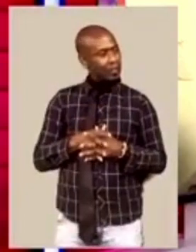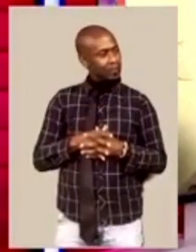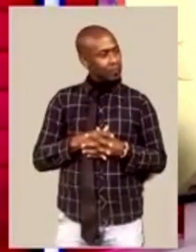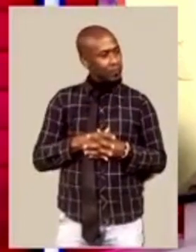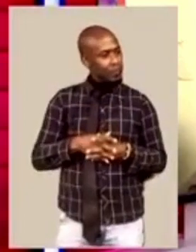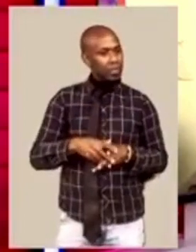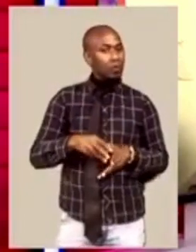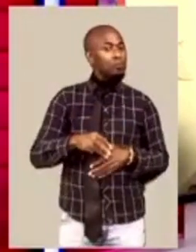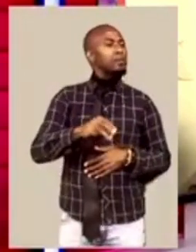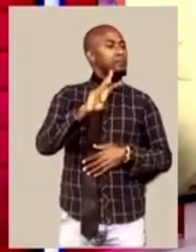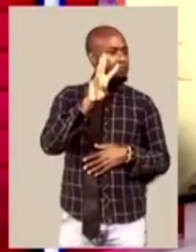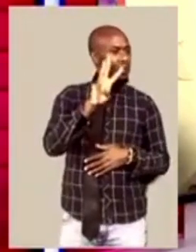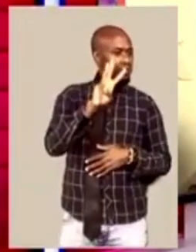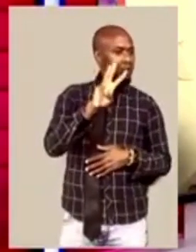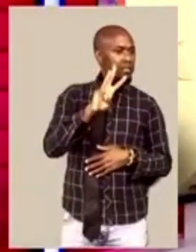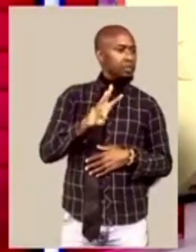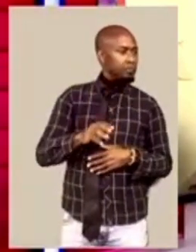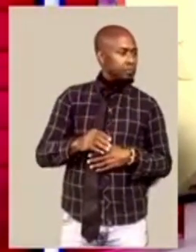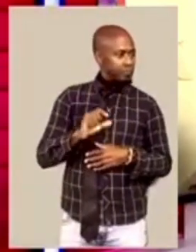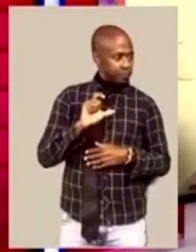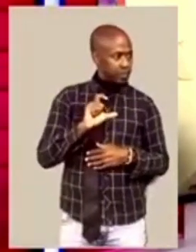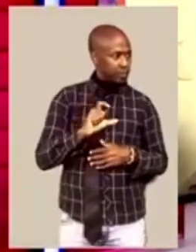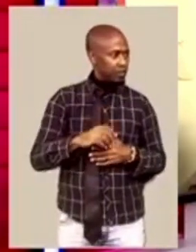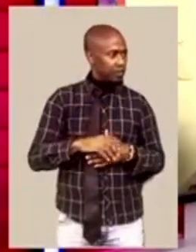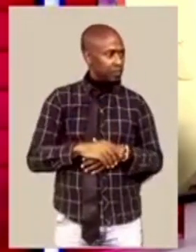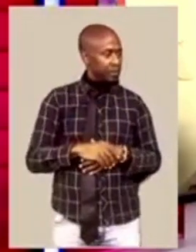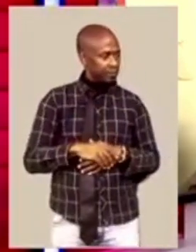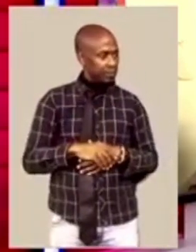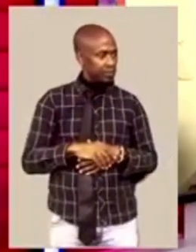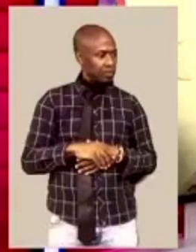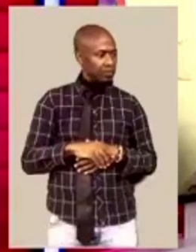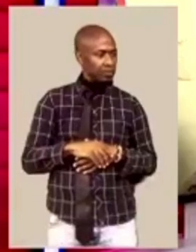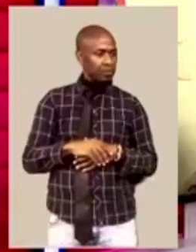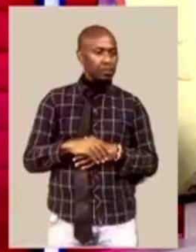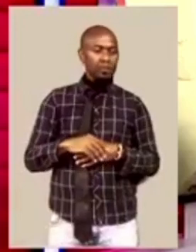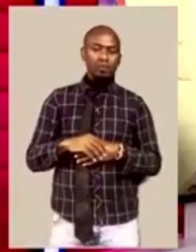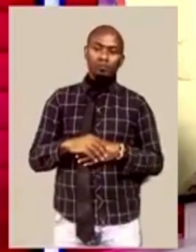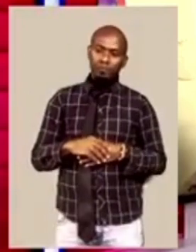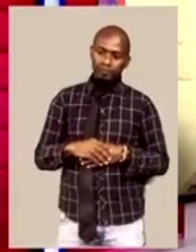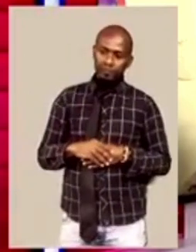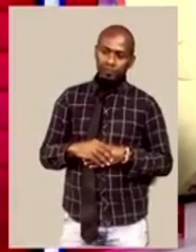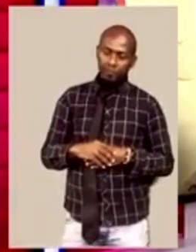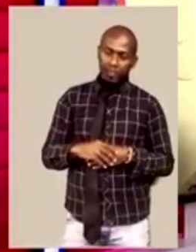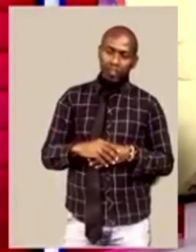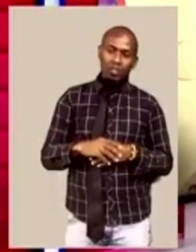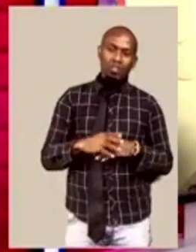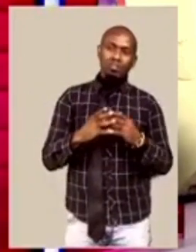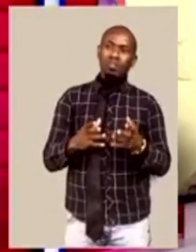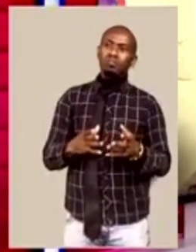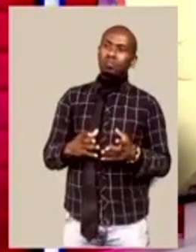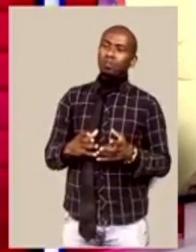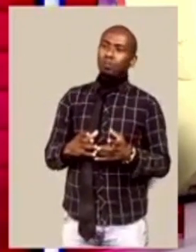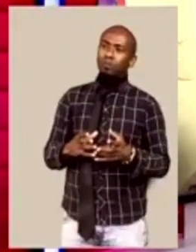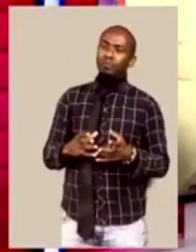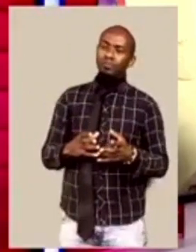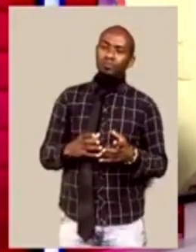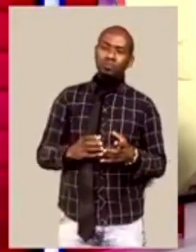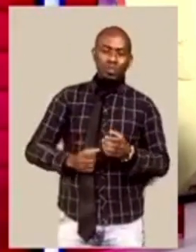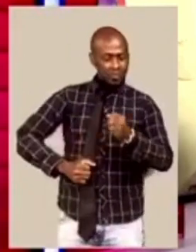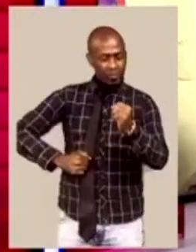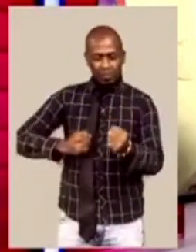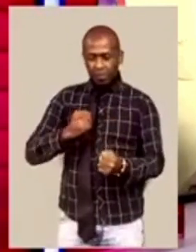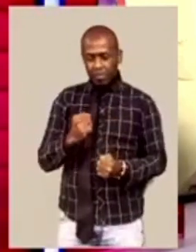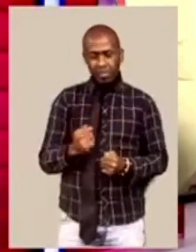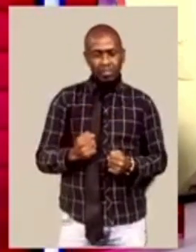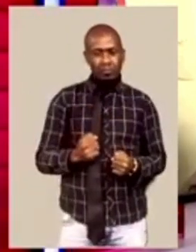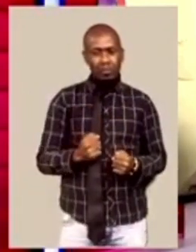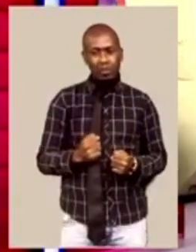billion! But you are not going to be a person. The person gave people 500 billion. 500